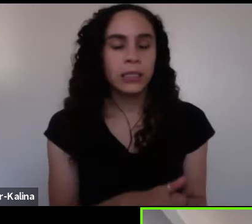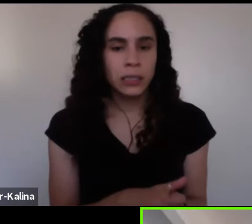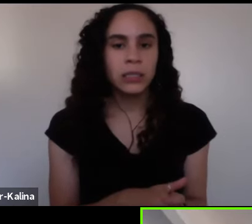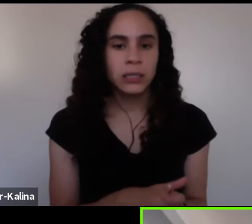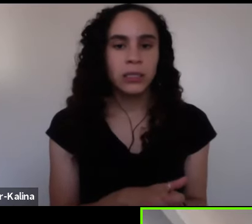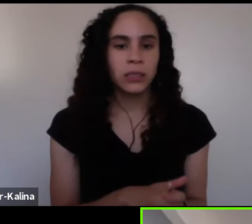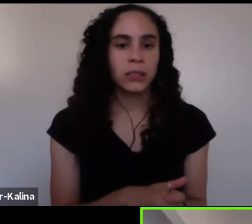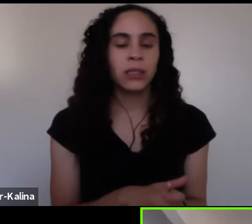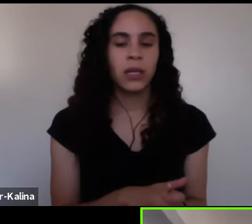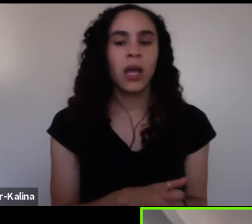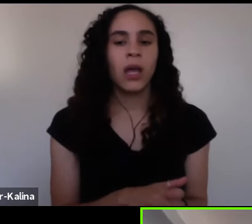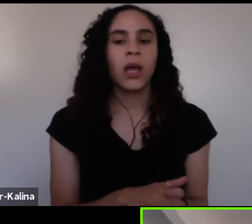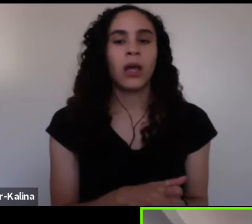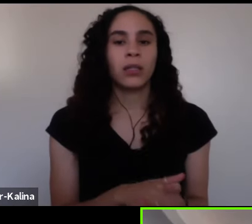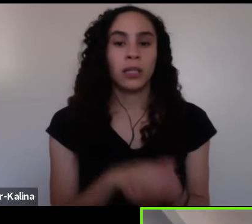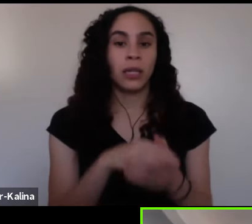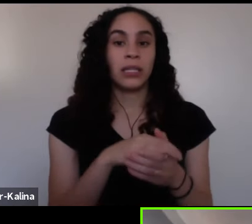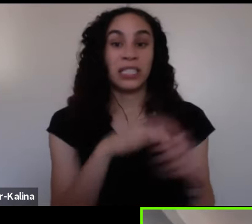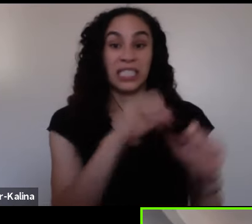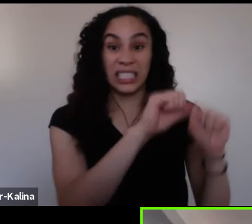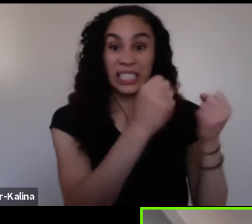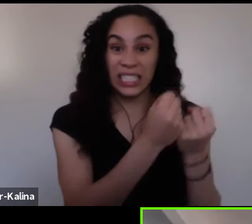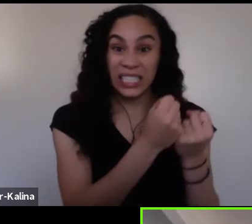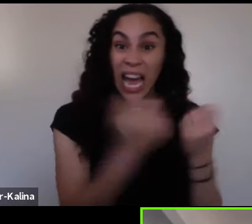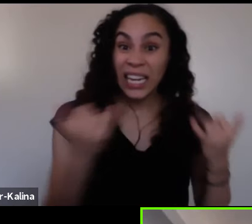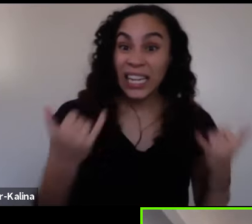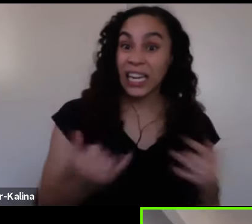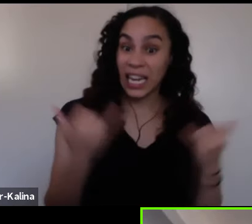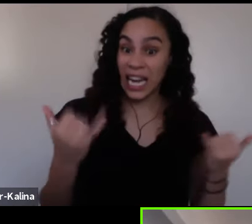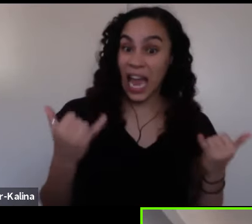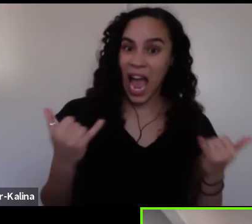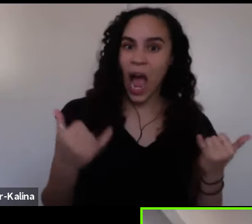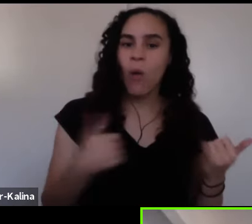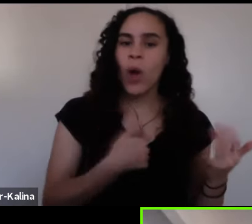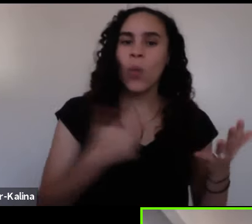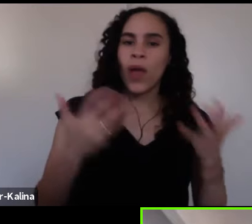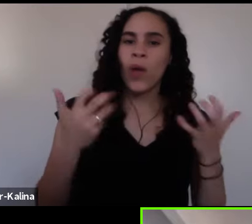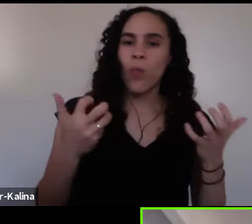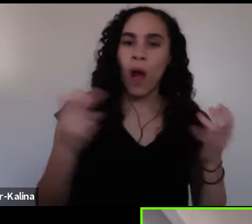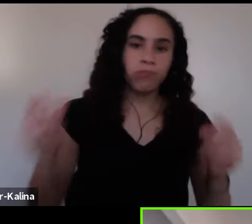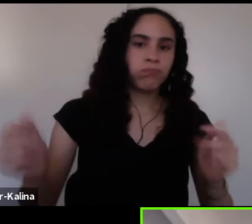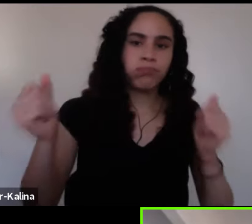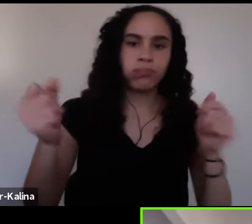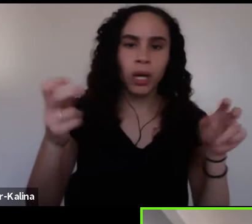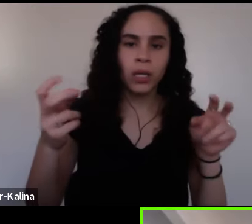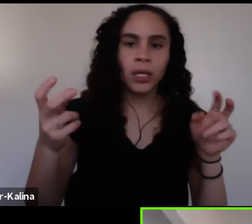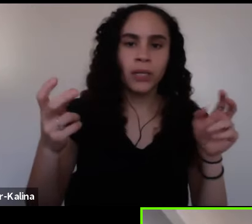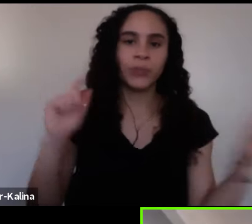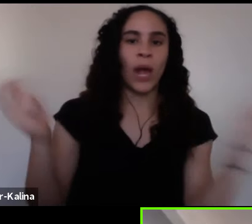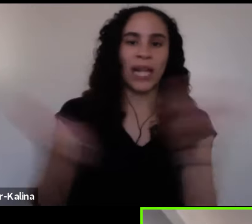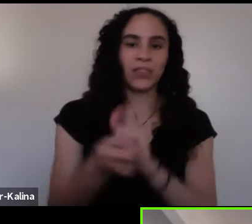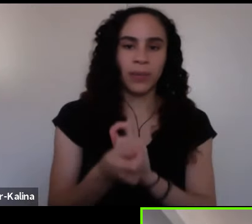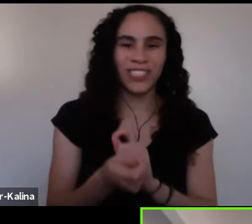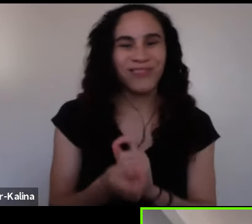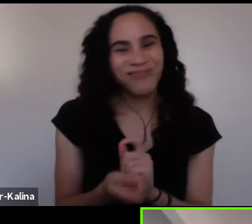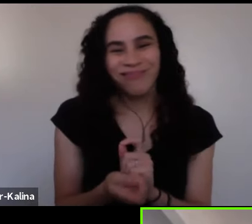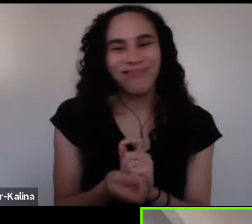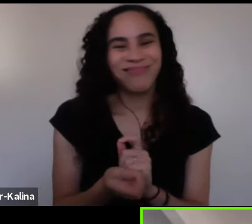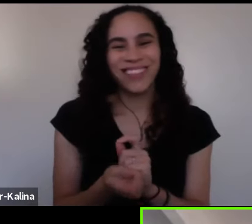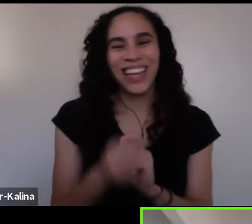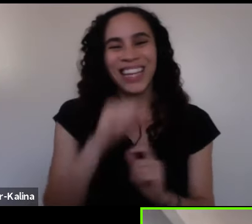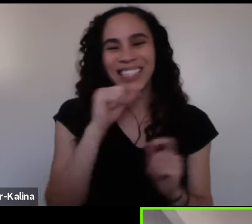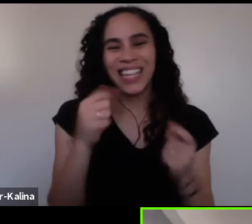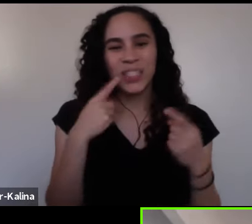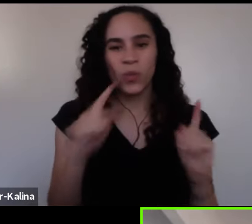in a society that want immediate transformation. It doesn't work that way. It doesn't work that way. You have to meet the people where they're